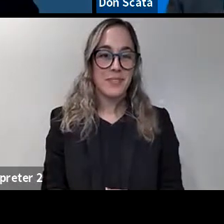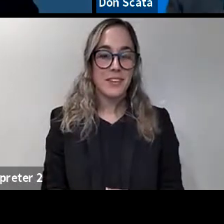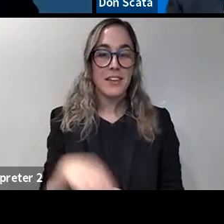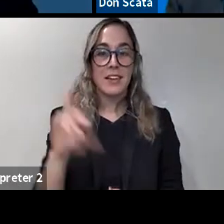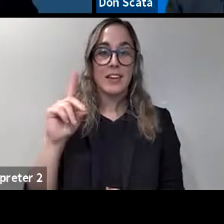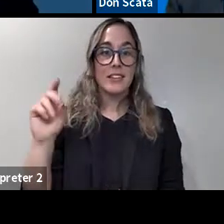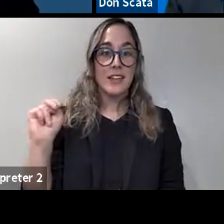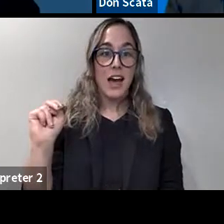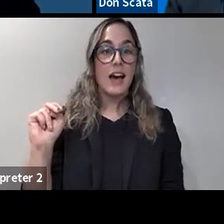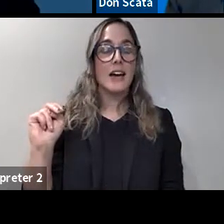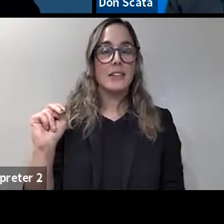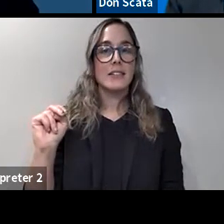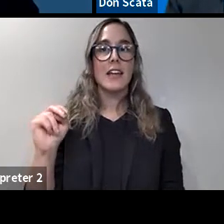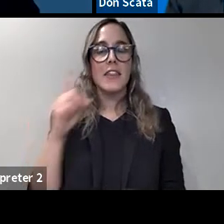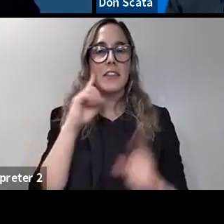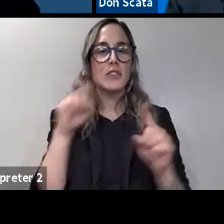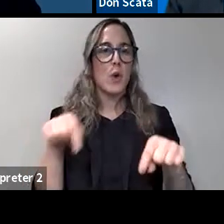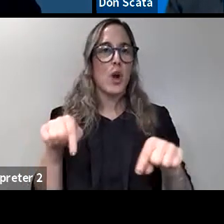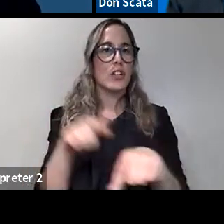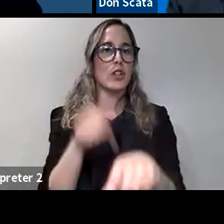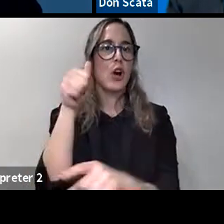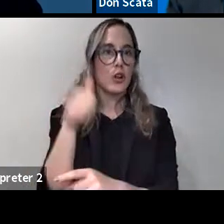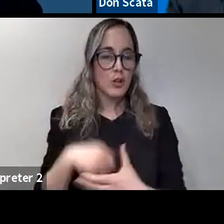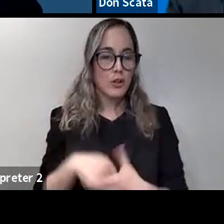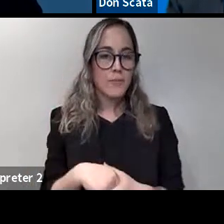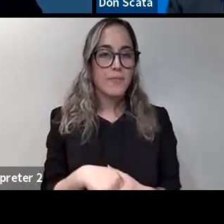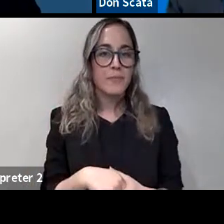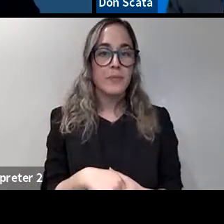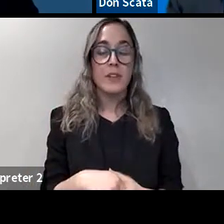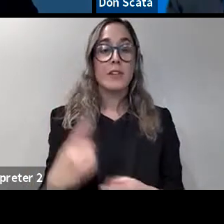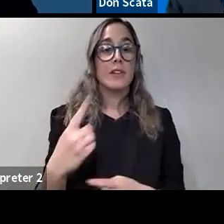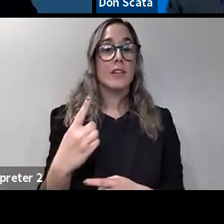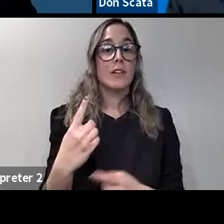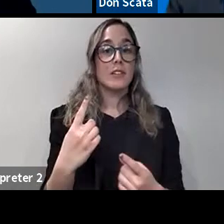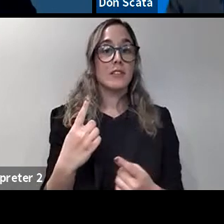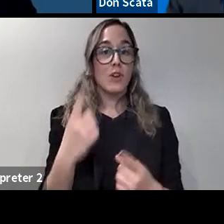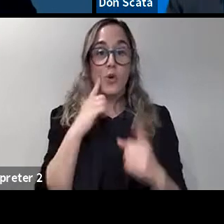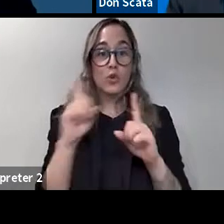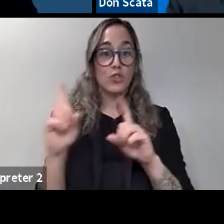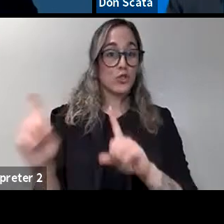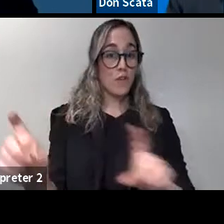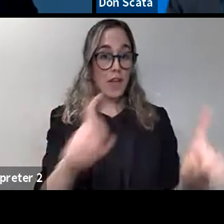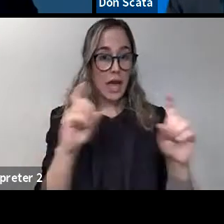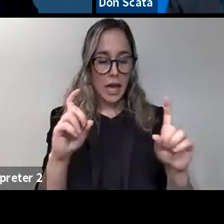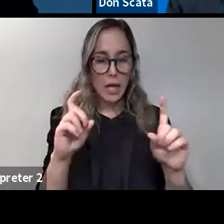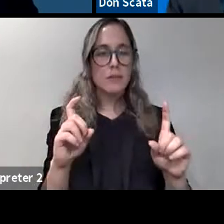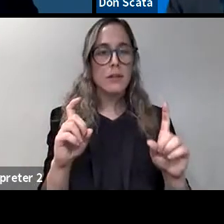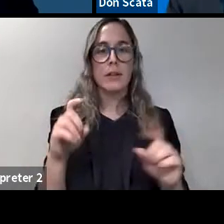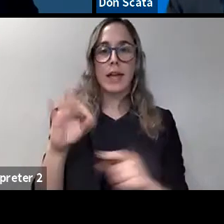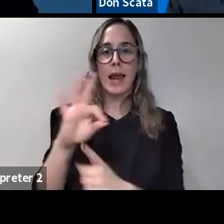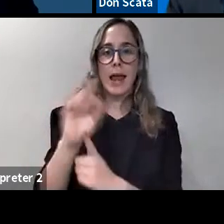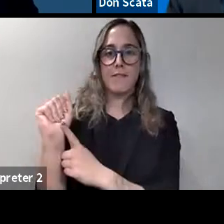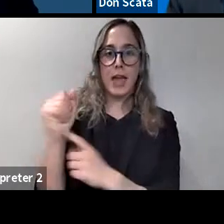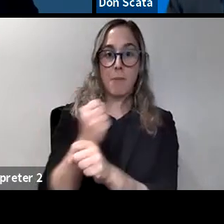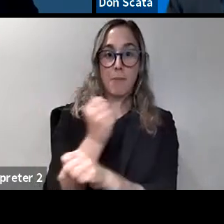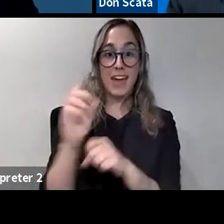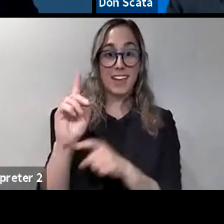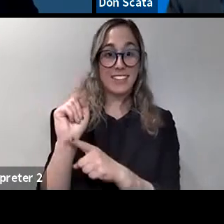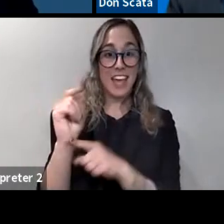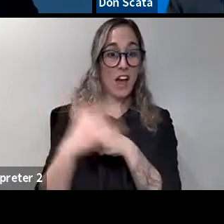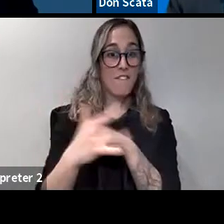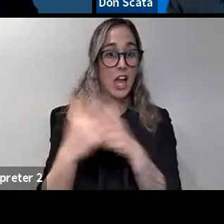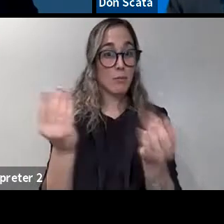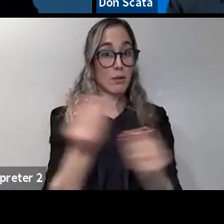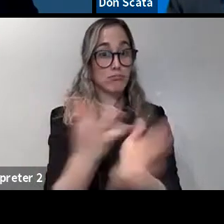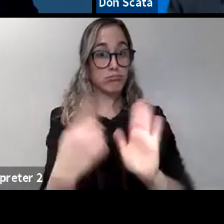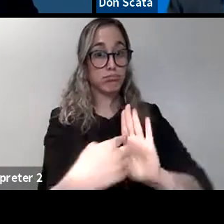Don, this one's a bit longer. So with respect to the survey, can the FAA make data available to the public